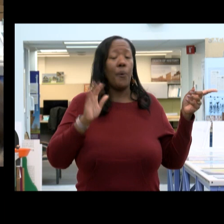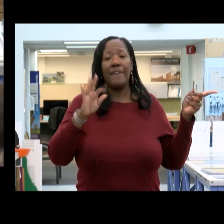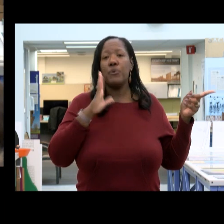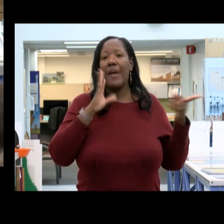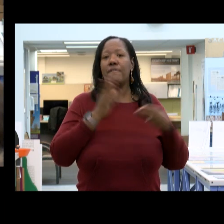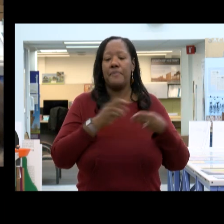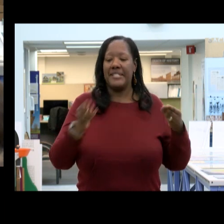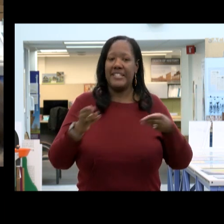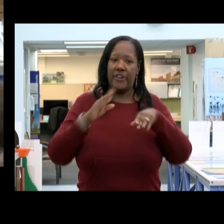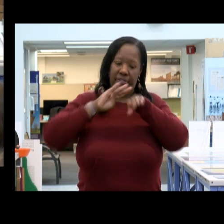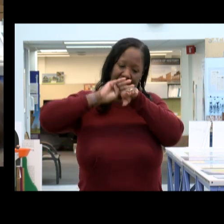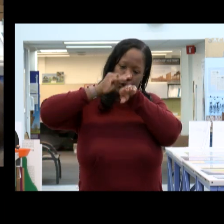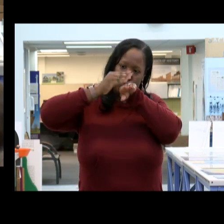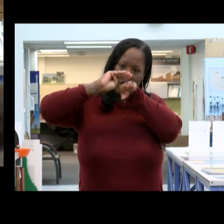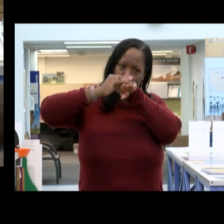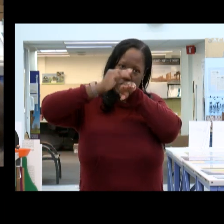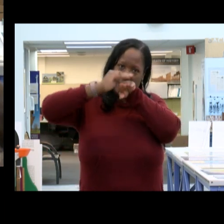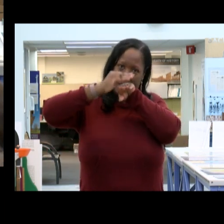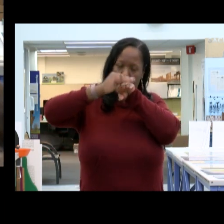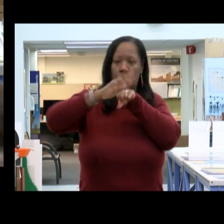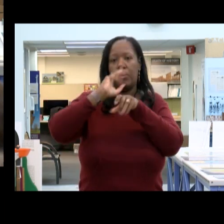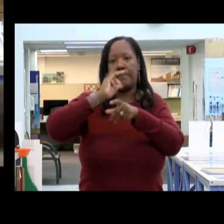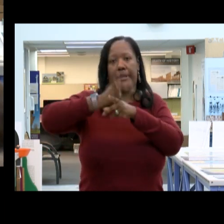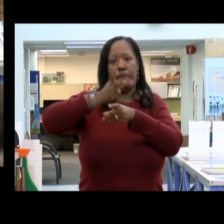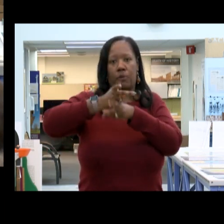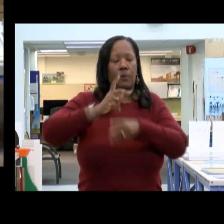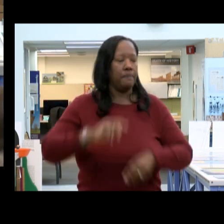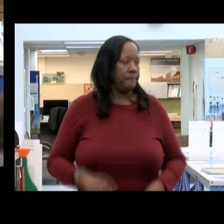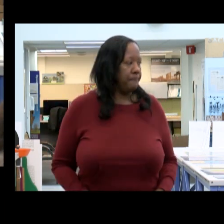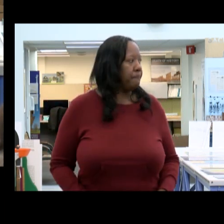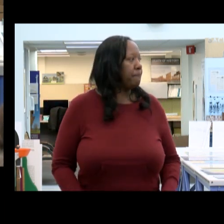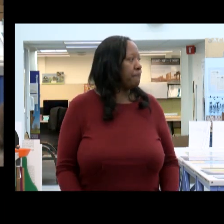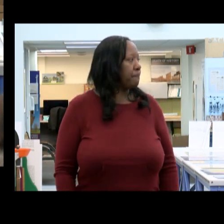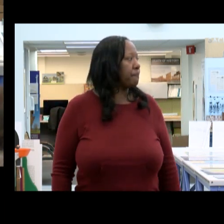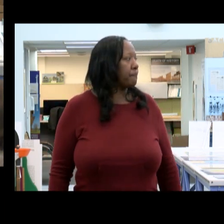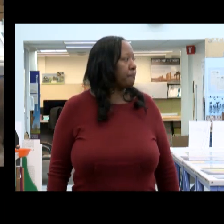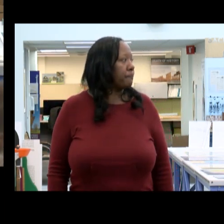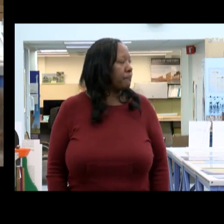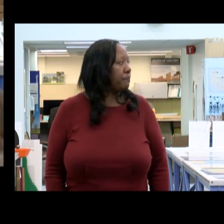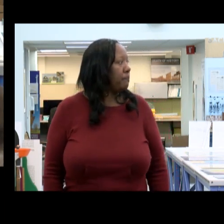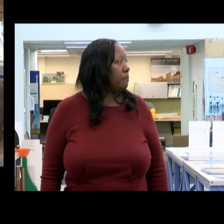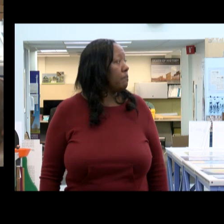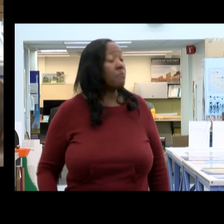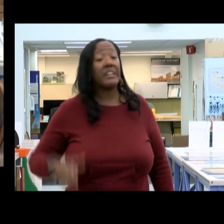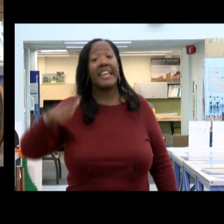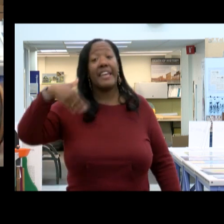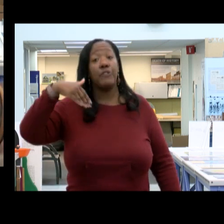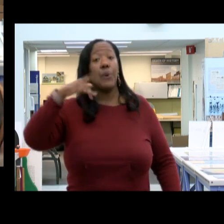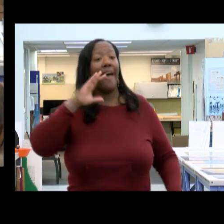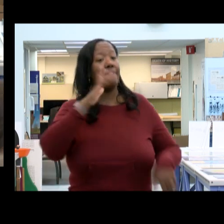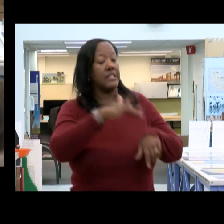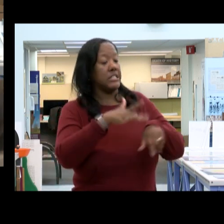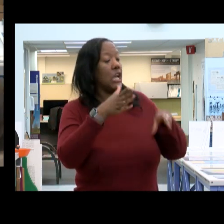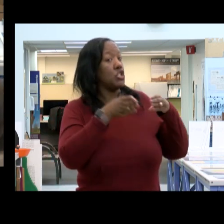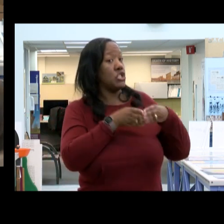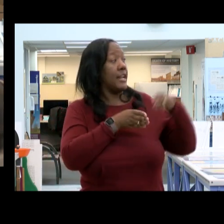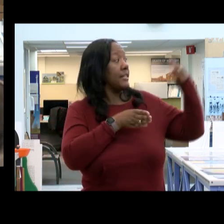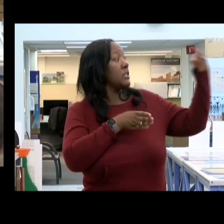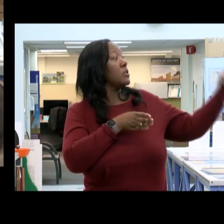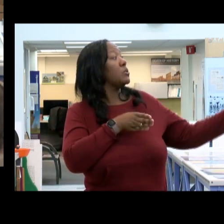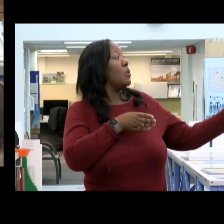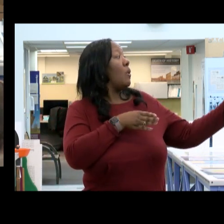is certainly something to be considered. Whenever we set it up, and if you haven't been out next door where Mike is